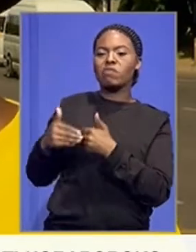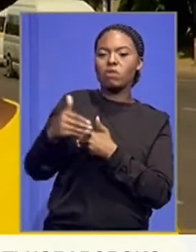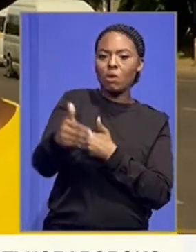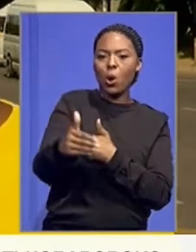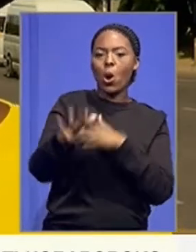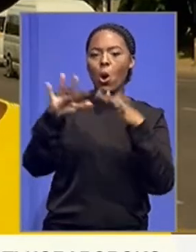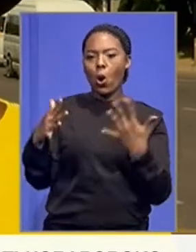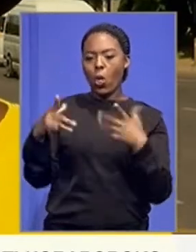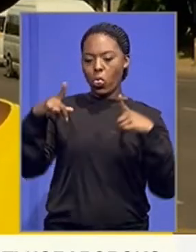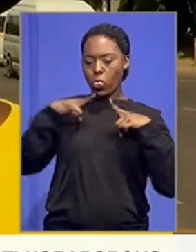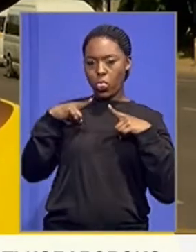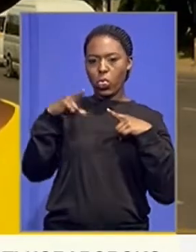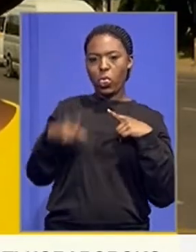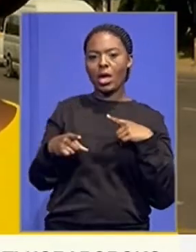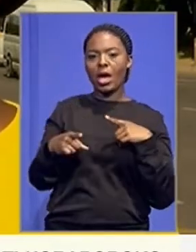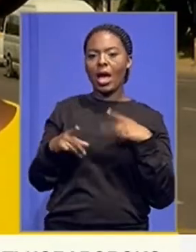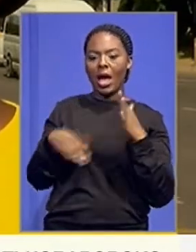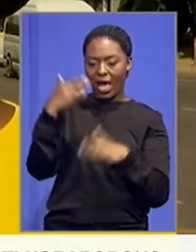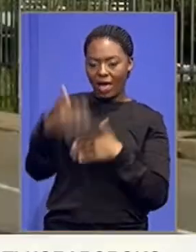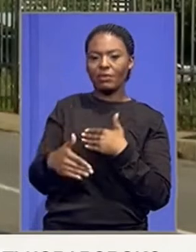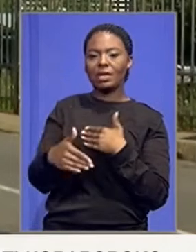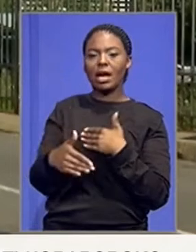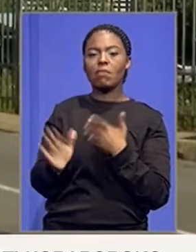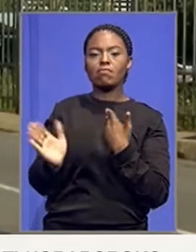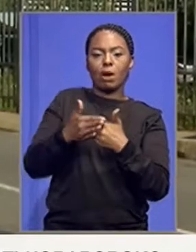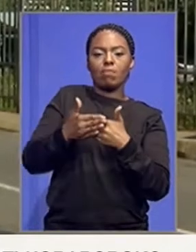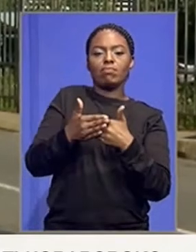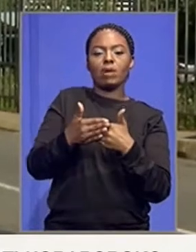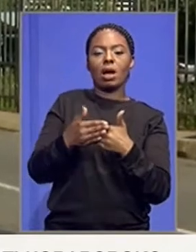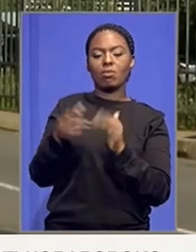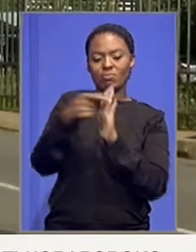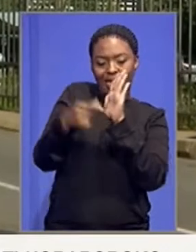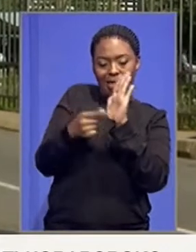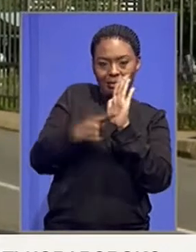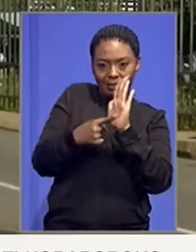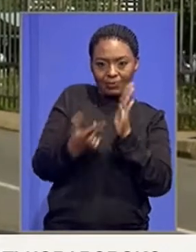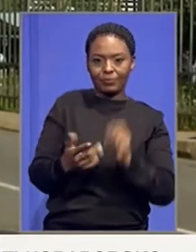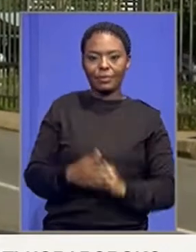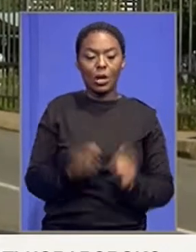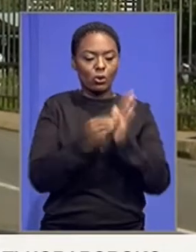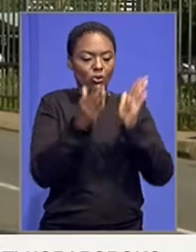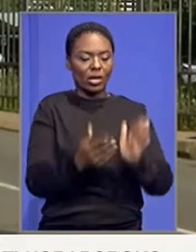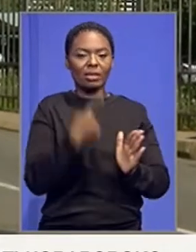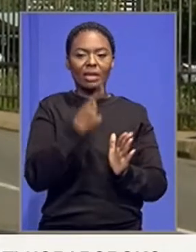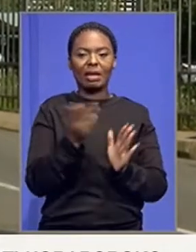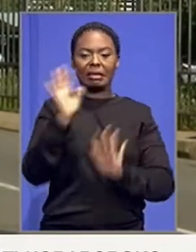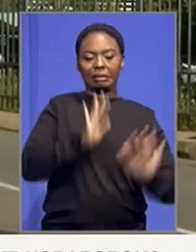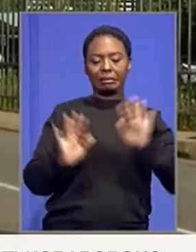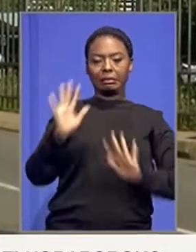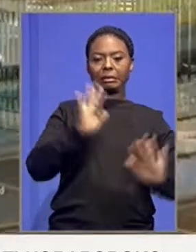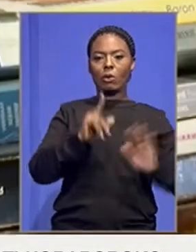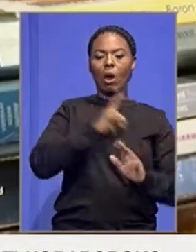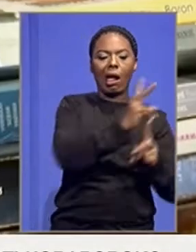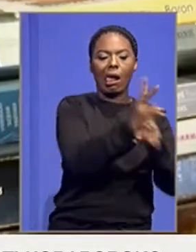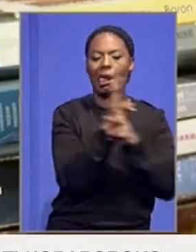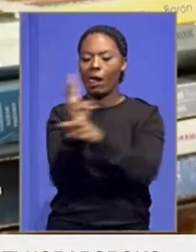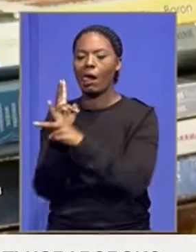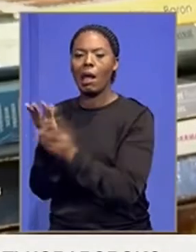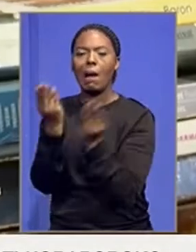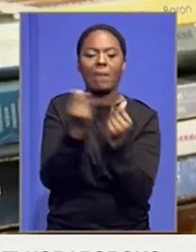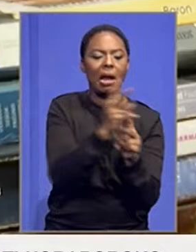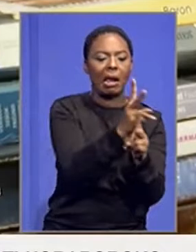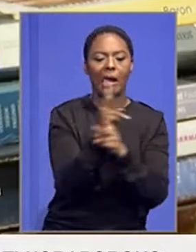the institution has already closed their registration. Baithuti bangwe ba re jaanong ba setse ka dikoloto ka ntlha go adima madi go